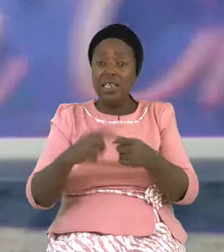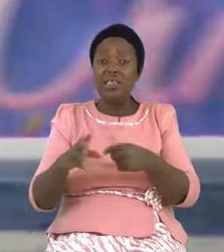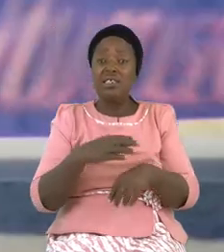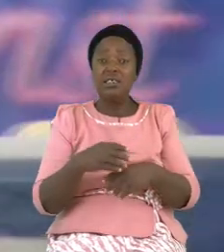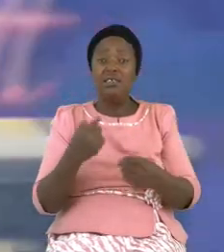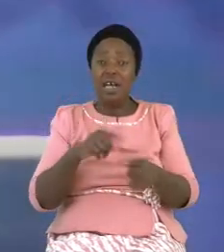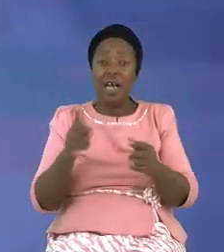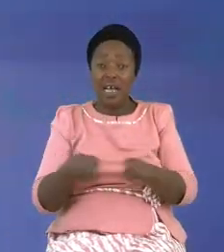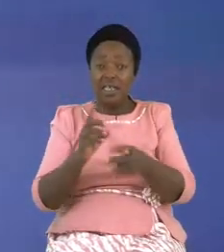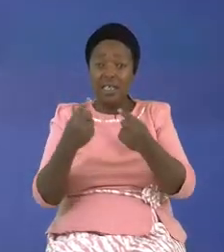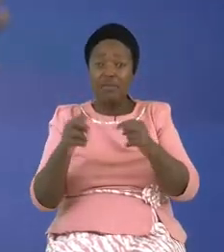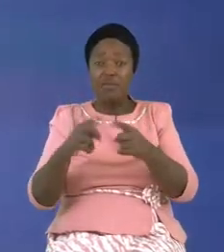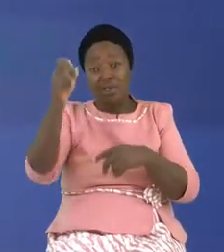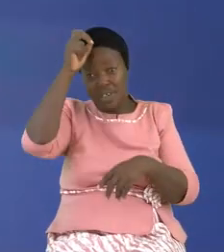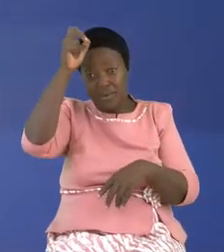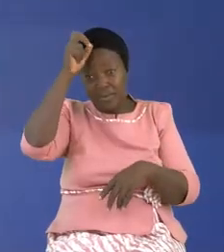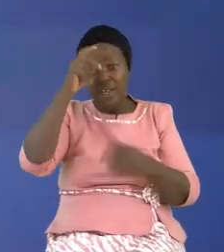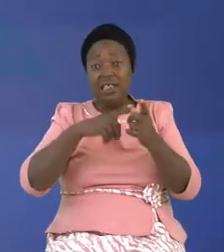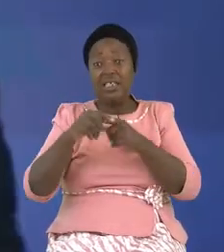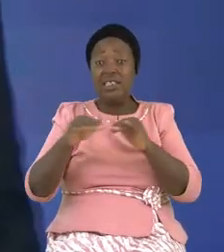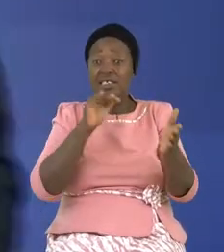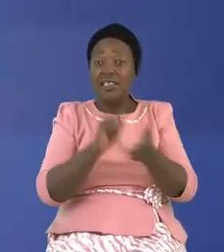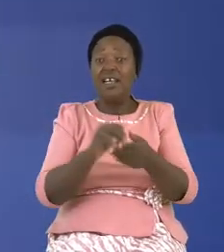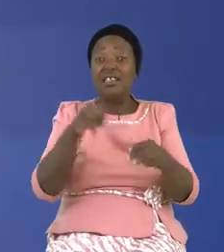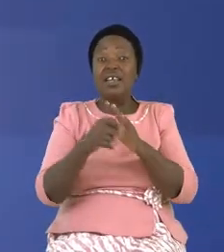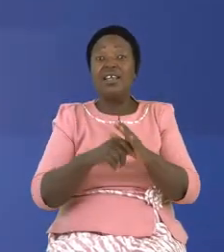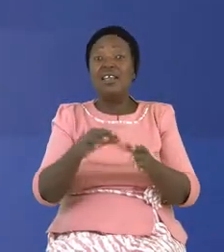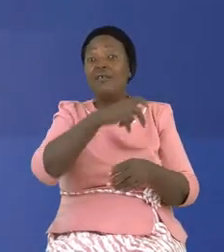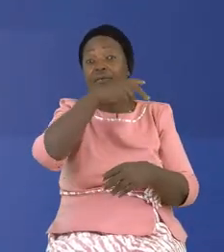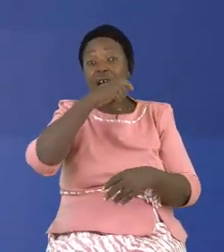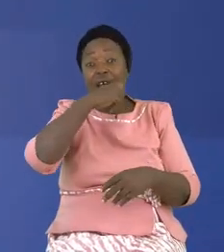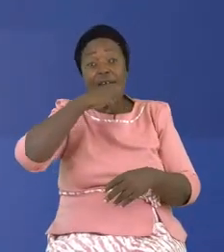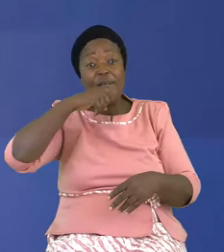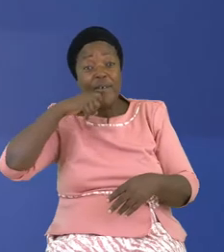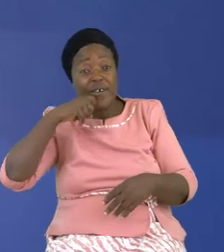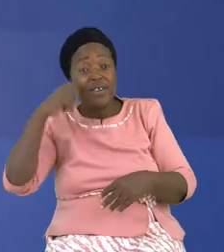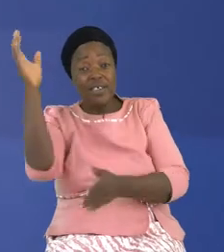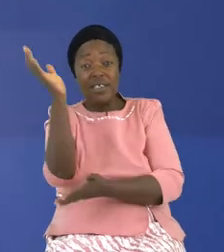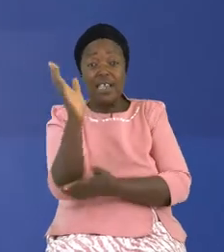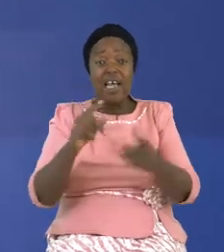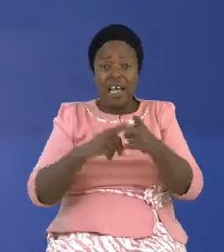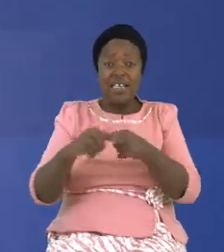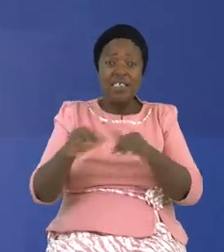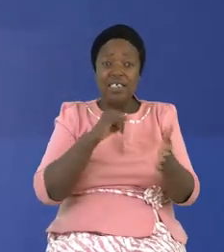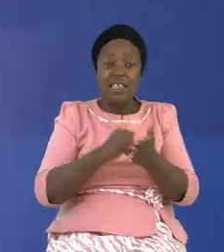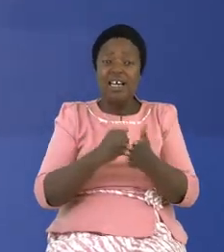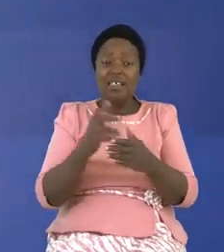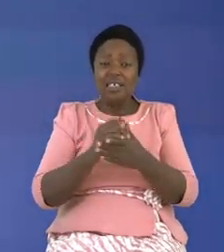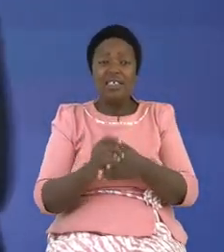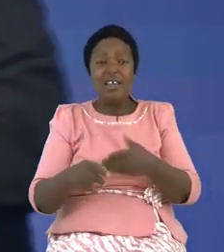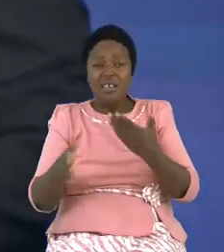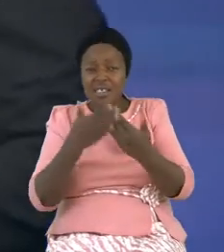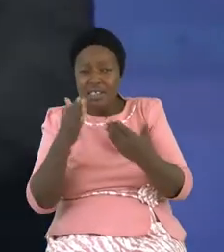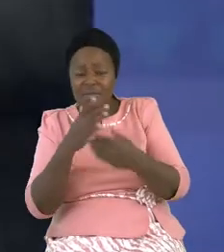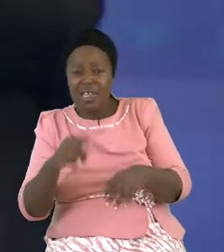to the devil, they did that in a hurry, and they did that meticulously, and they did that as